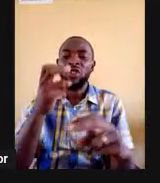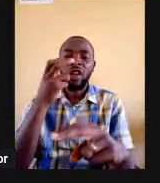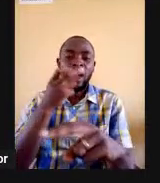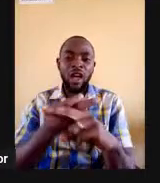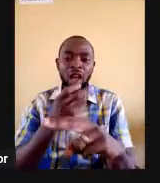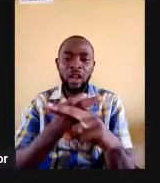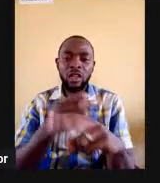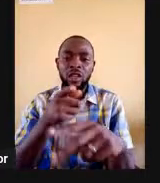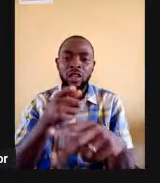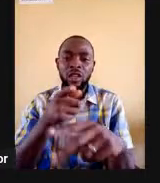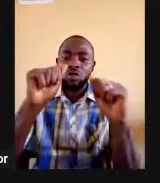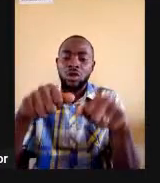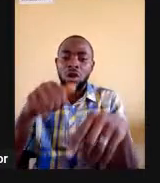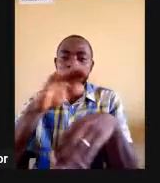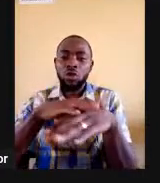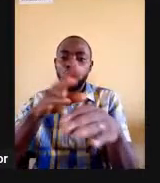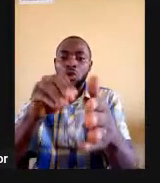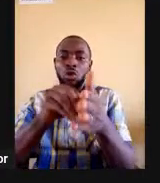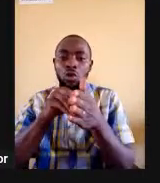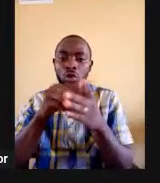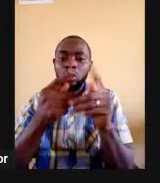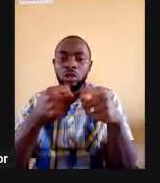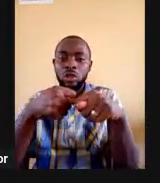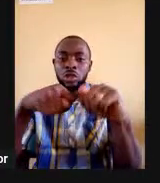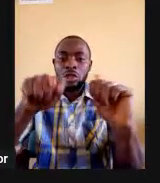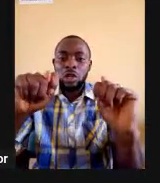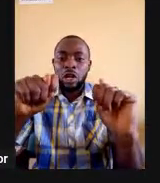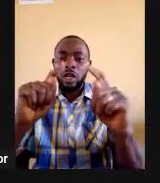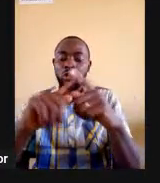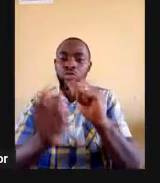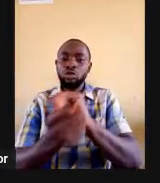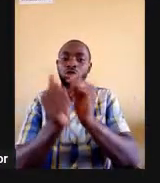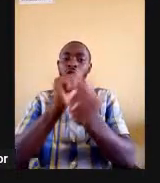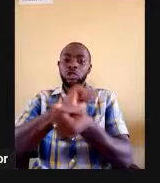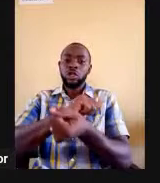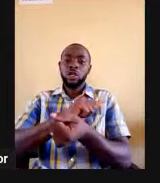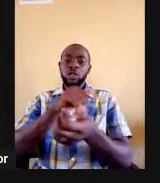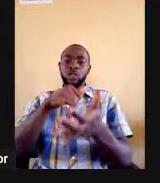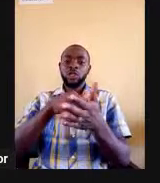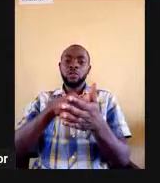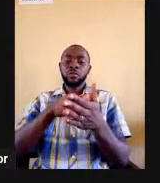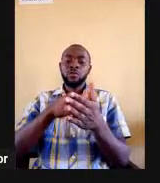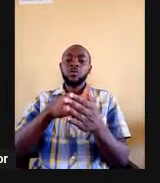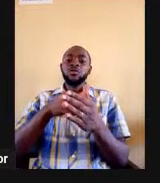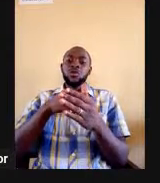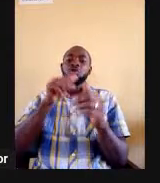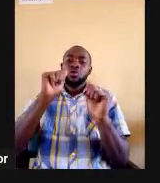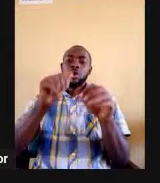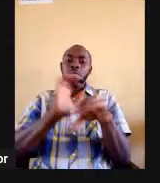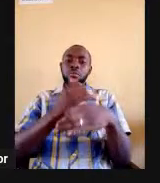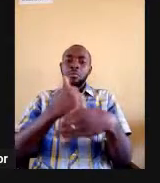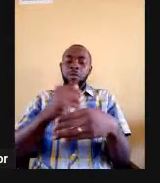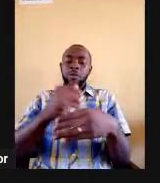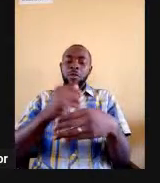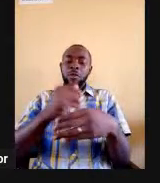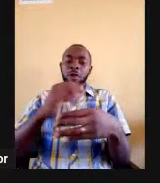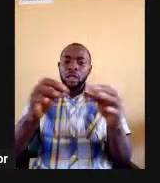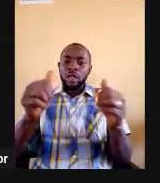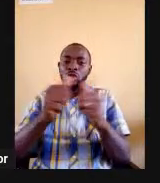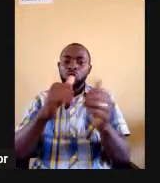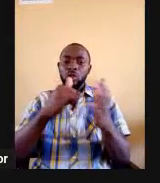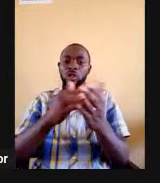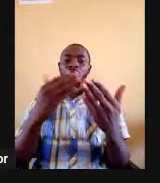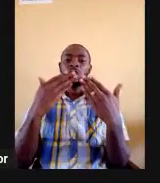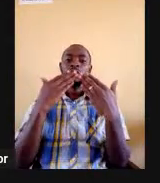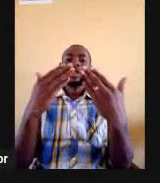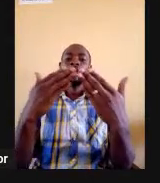You can on your own try to convert your name or some sentences, in fact, into binary. So thank you everyone